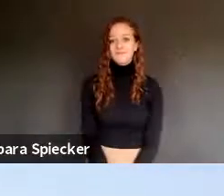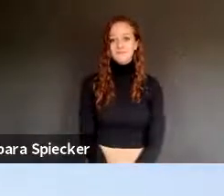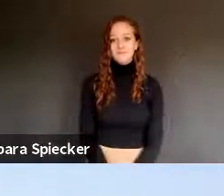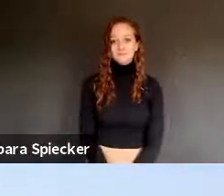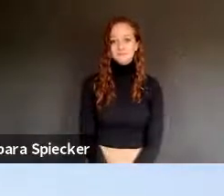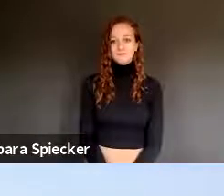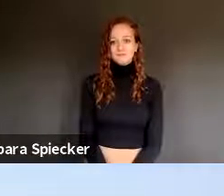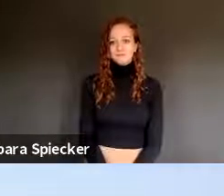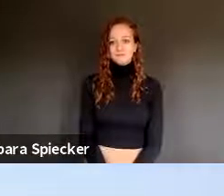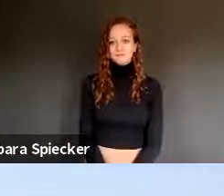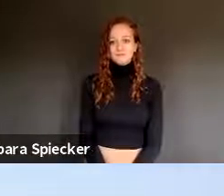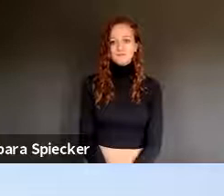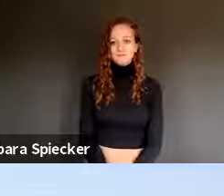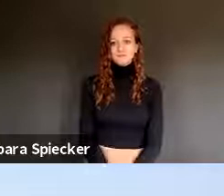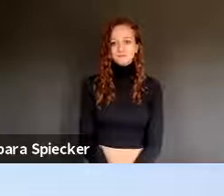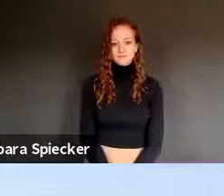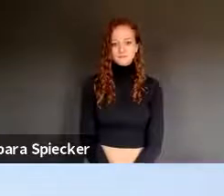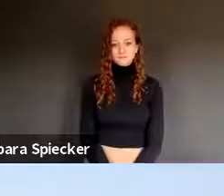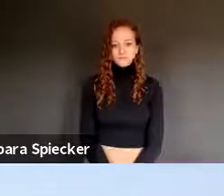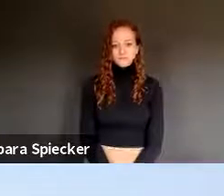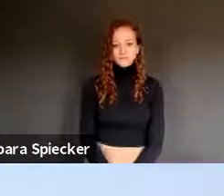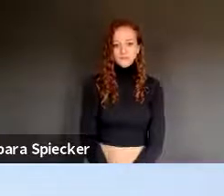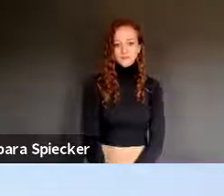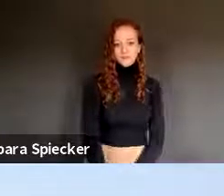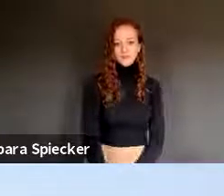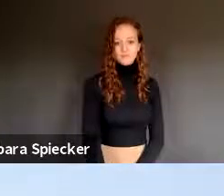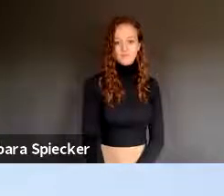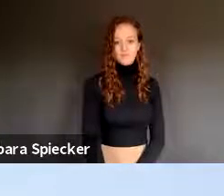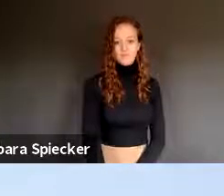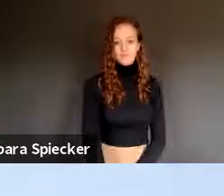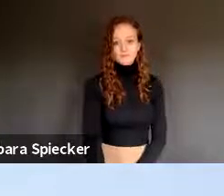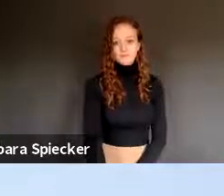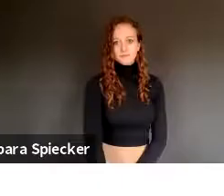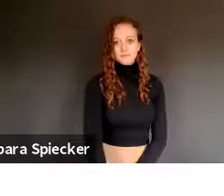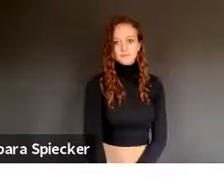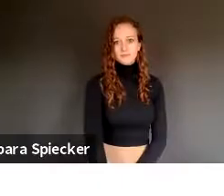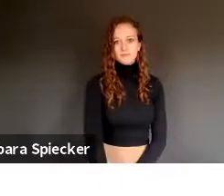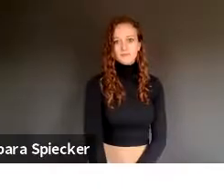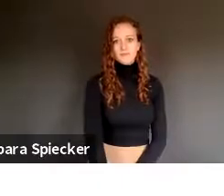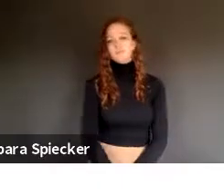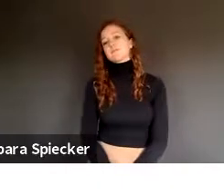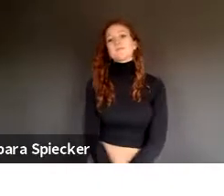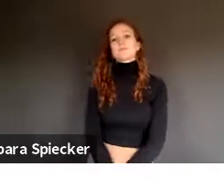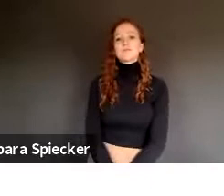species responses in various ways, and how do those influences change across organizational scales?